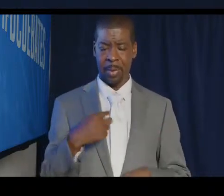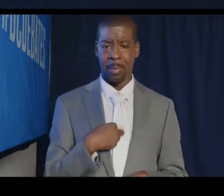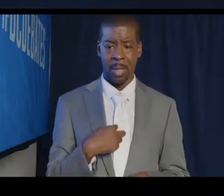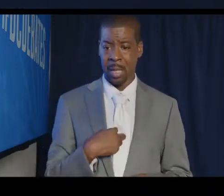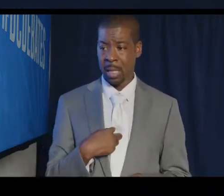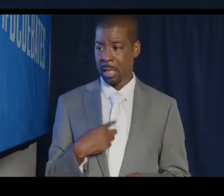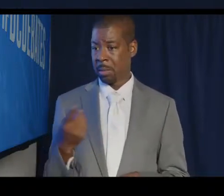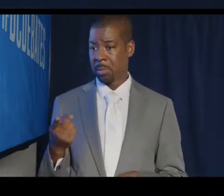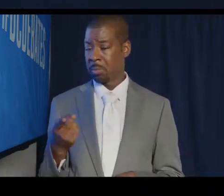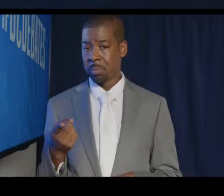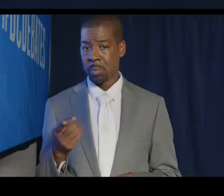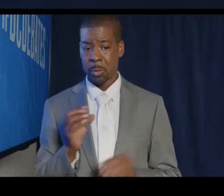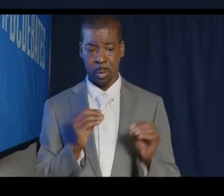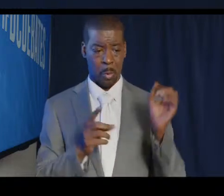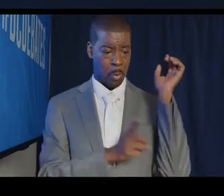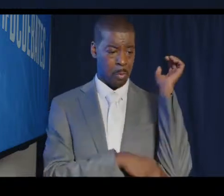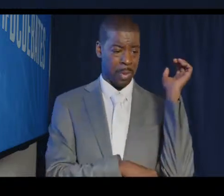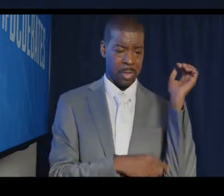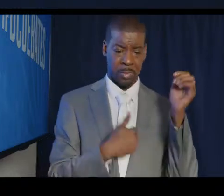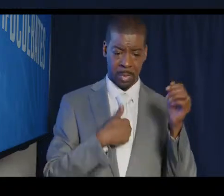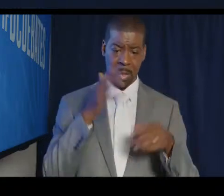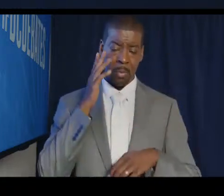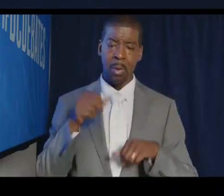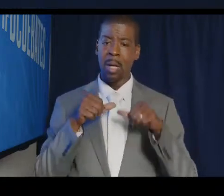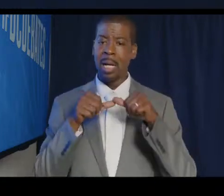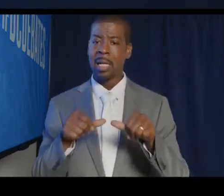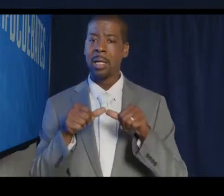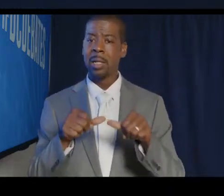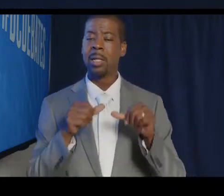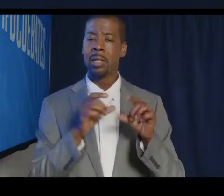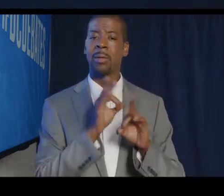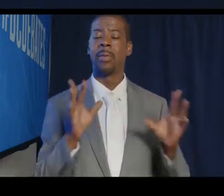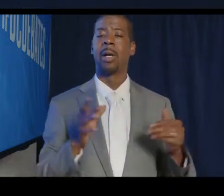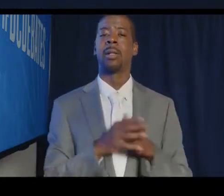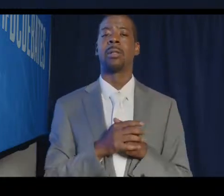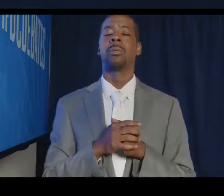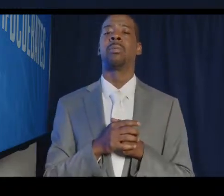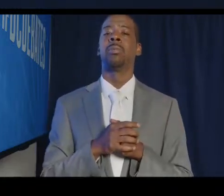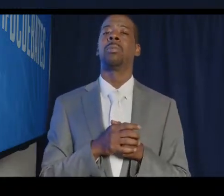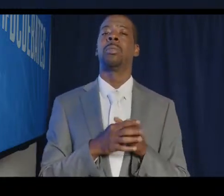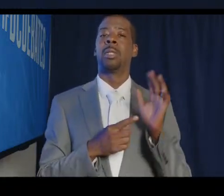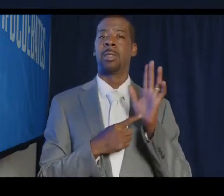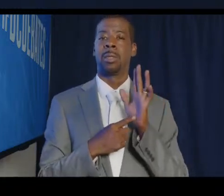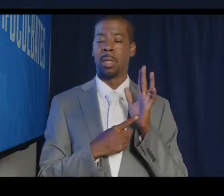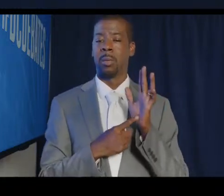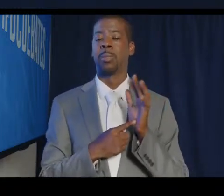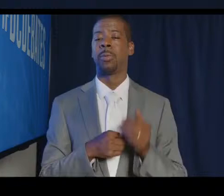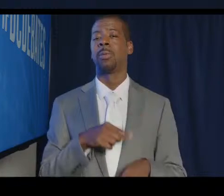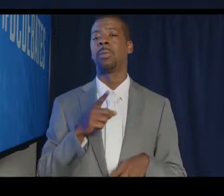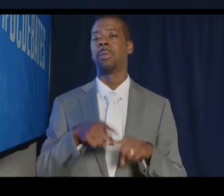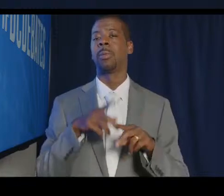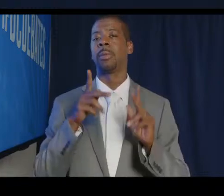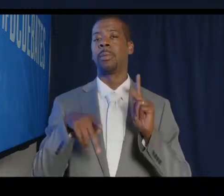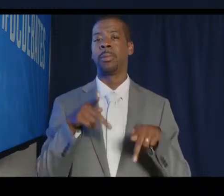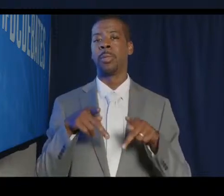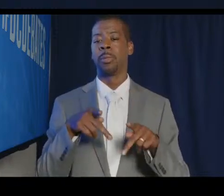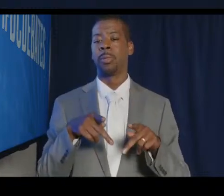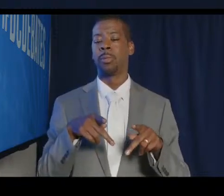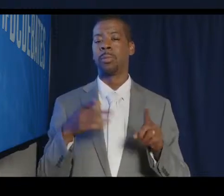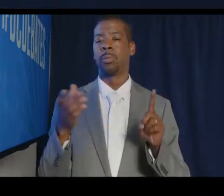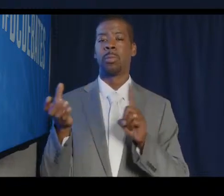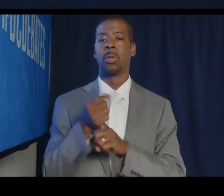do anything about it, then I'm going to keep going further and further. And we had examples of that. For instance, we had several press releases of individuals who were caught